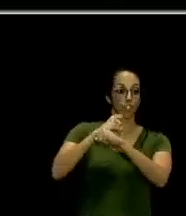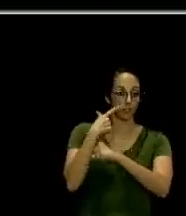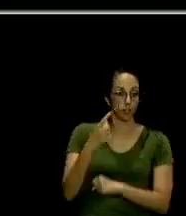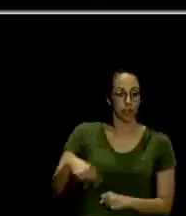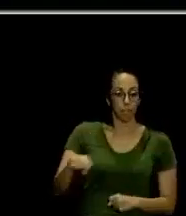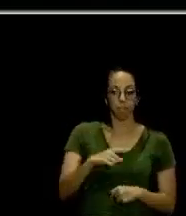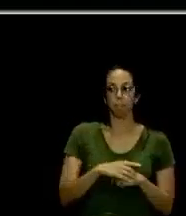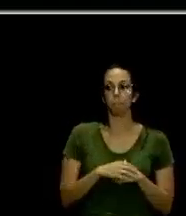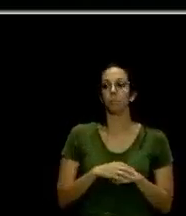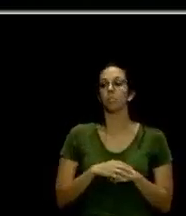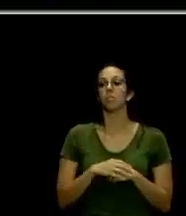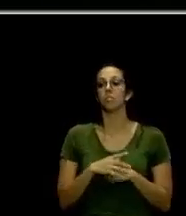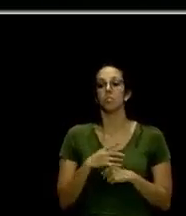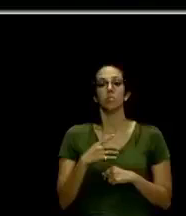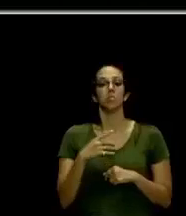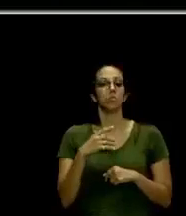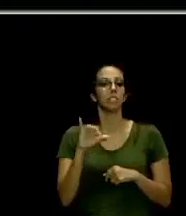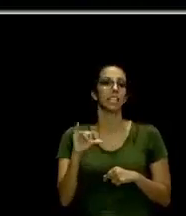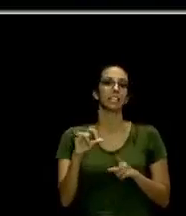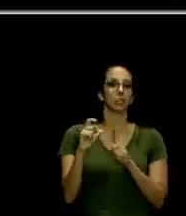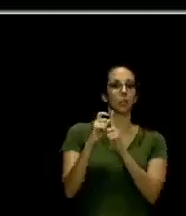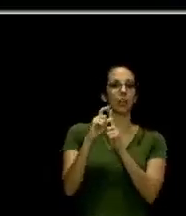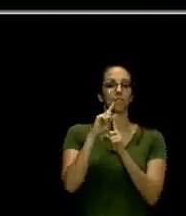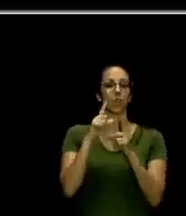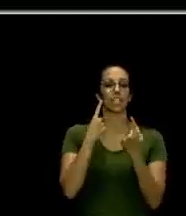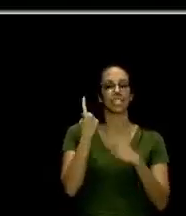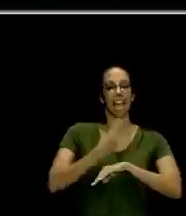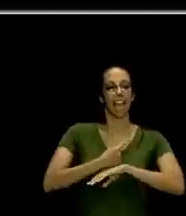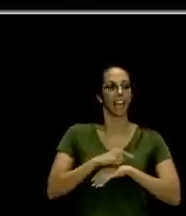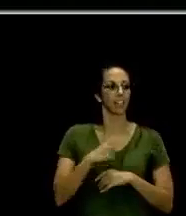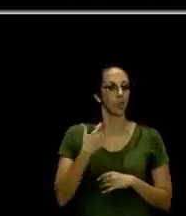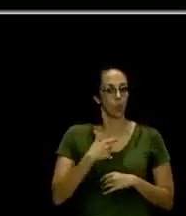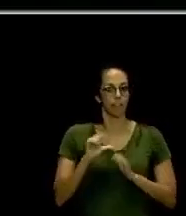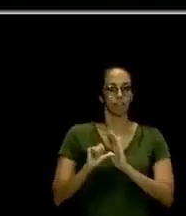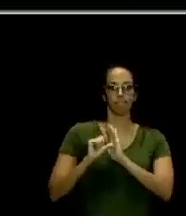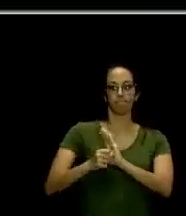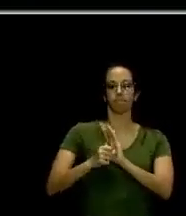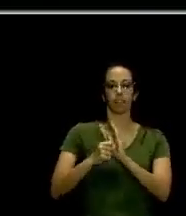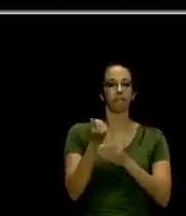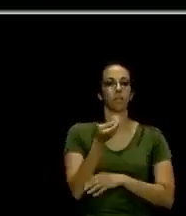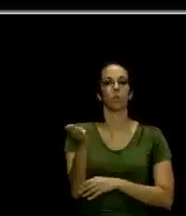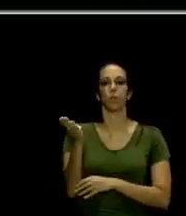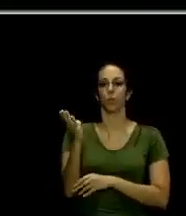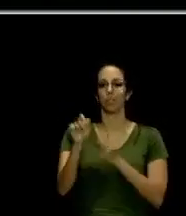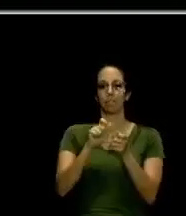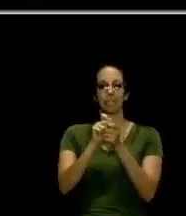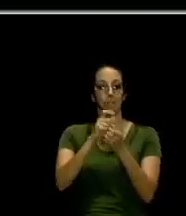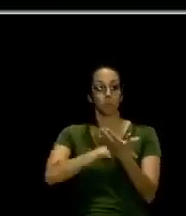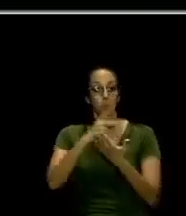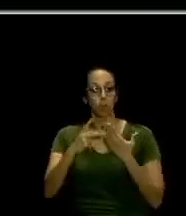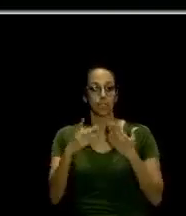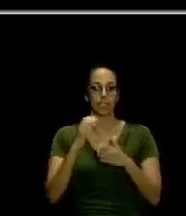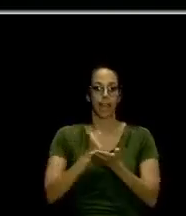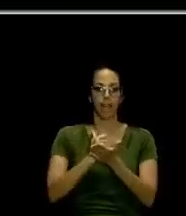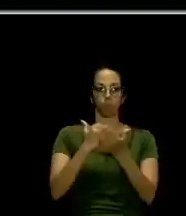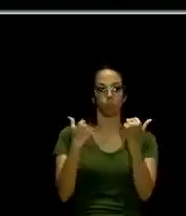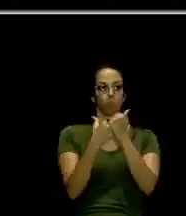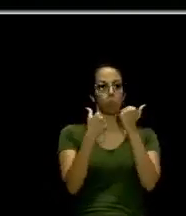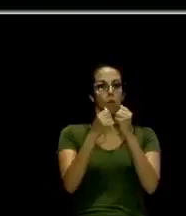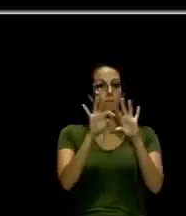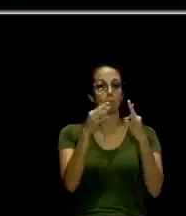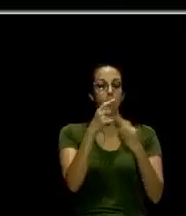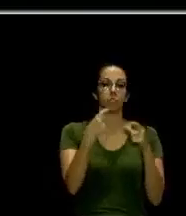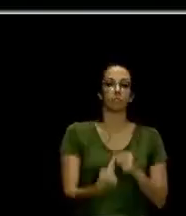the buzzword of the day. We have implemented a number of programs to help support families